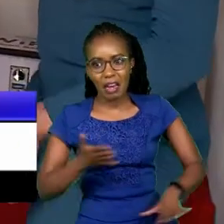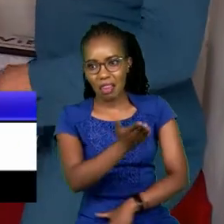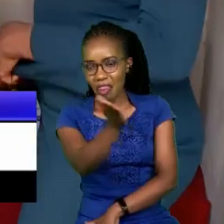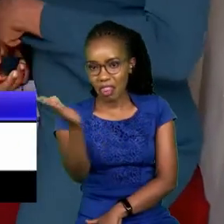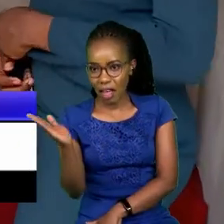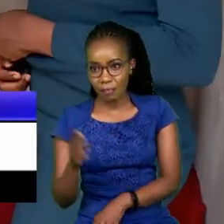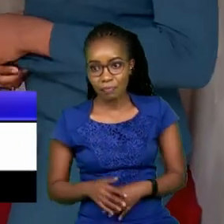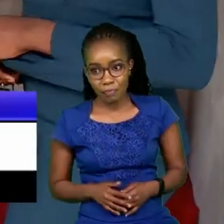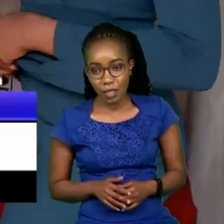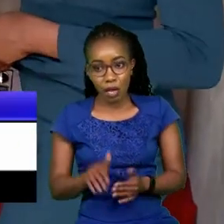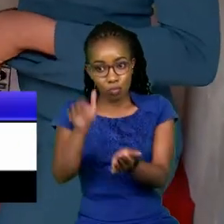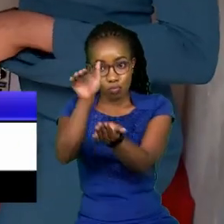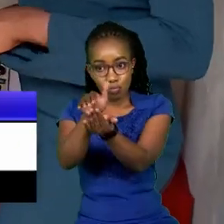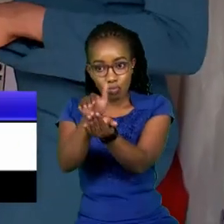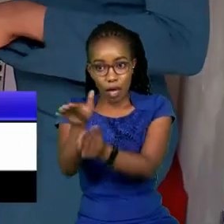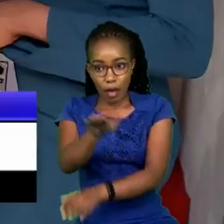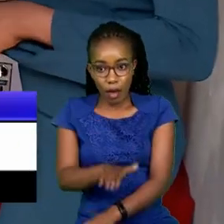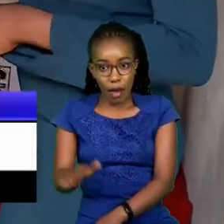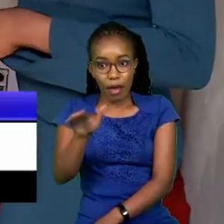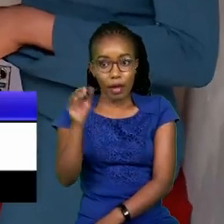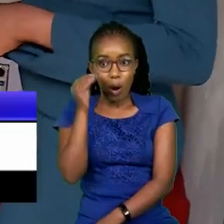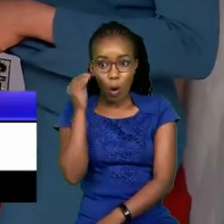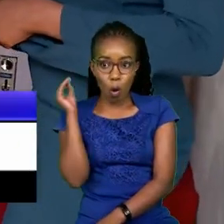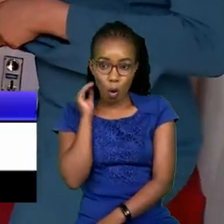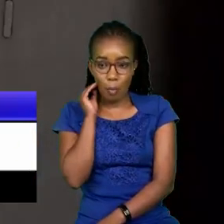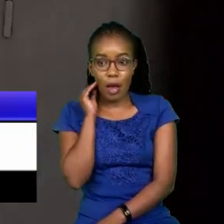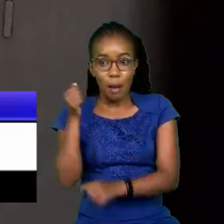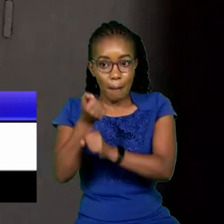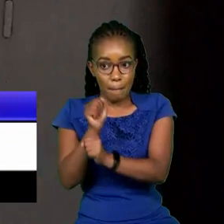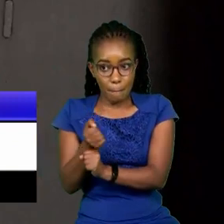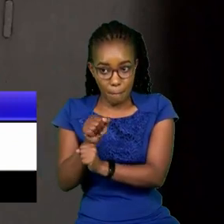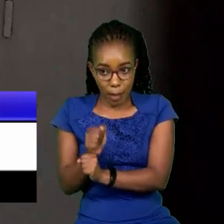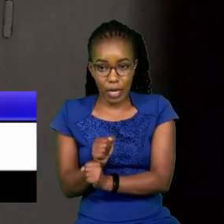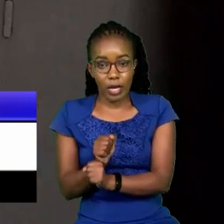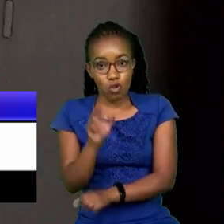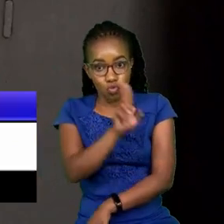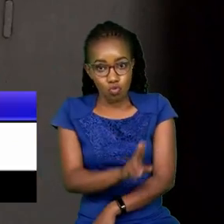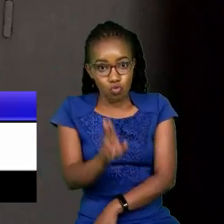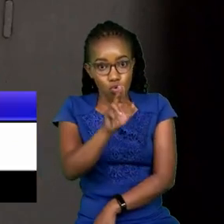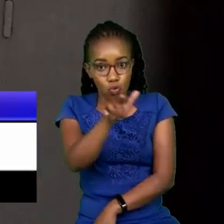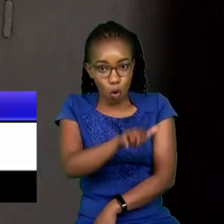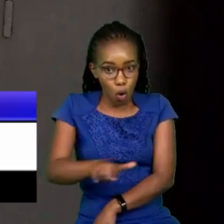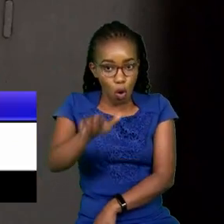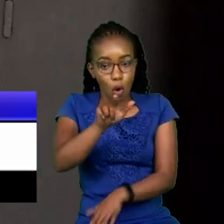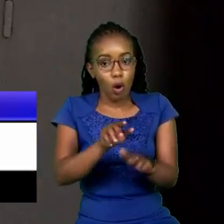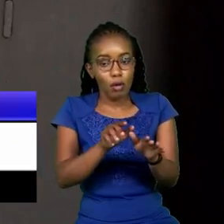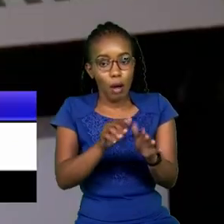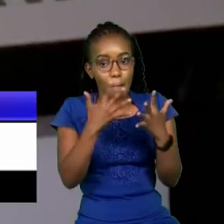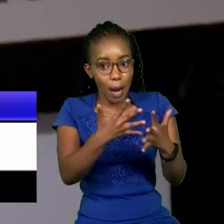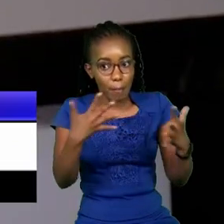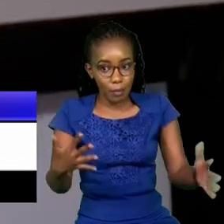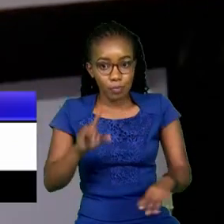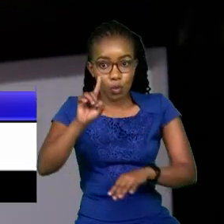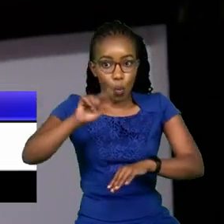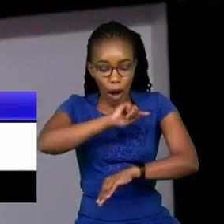This tiny storage area at his home being where all the magic happens. While using mostly locally sourced material, just